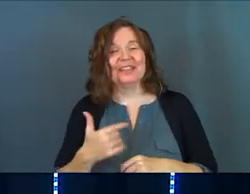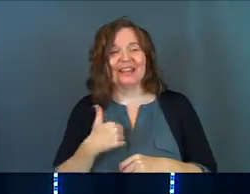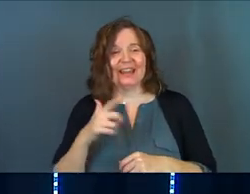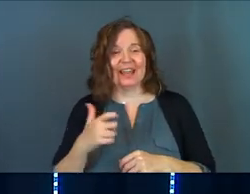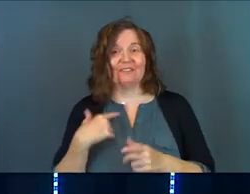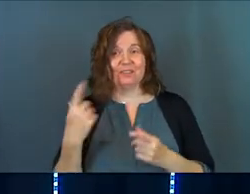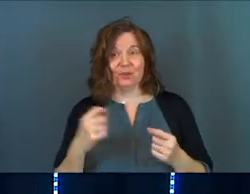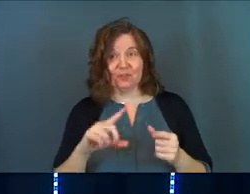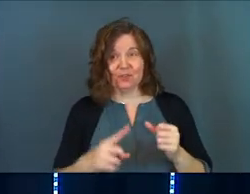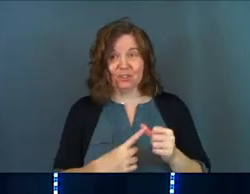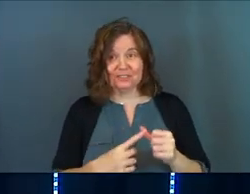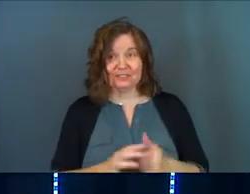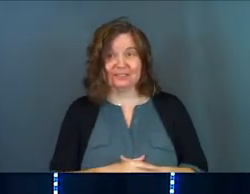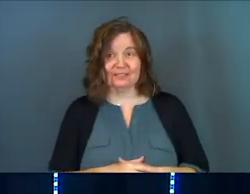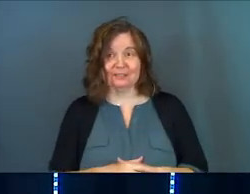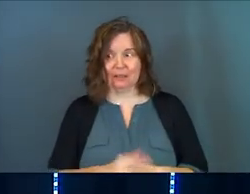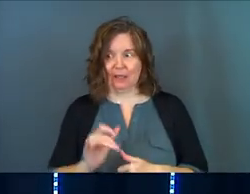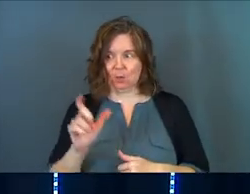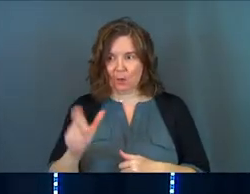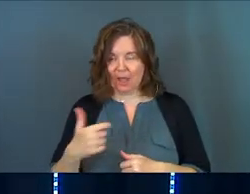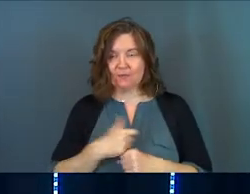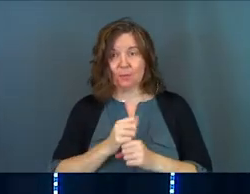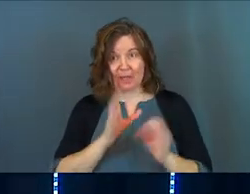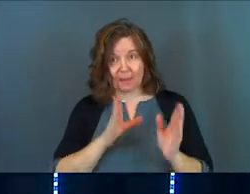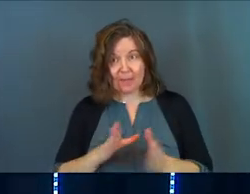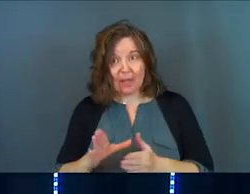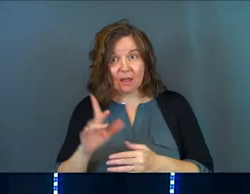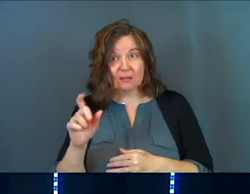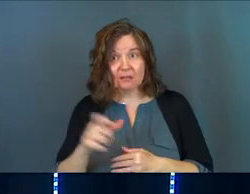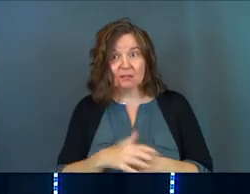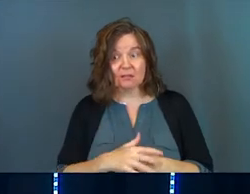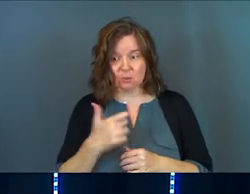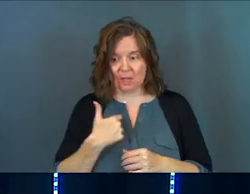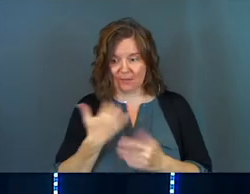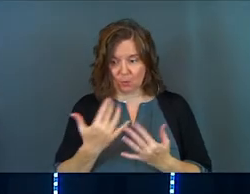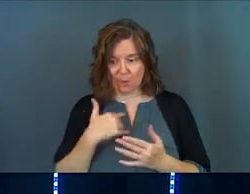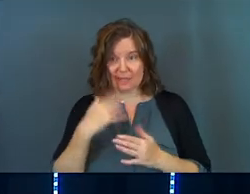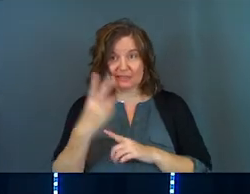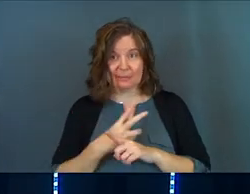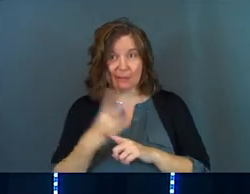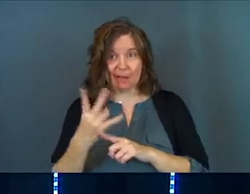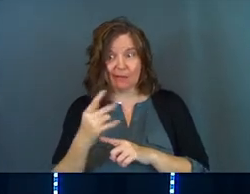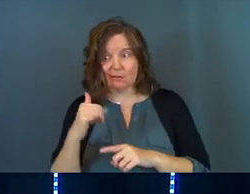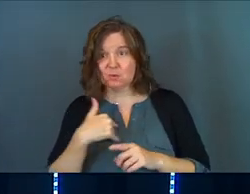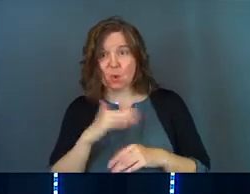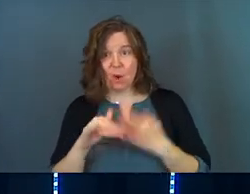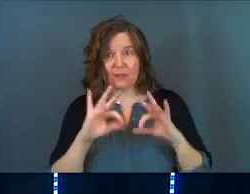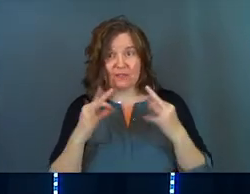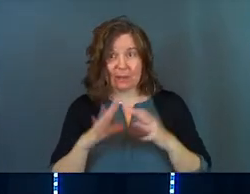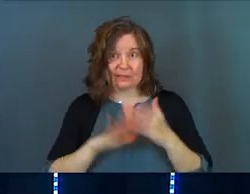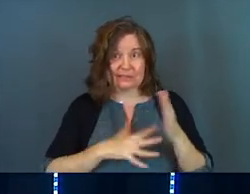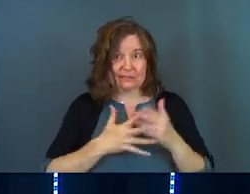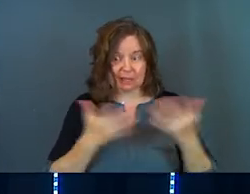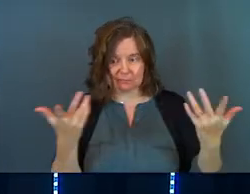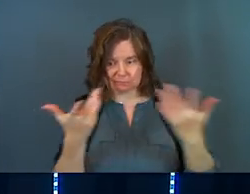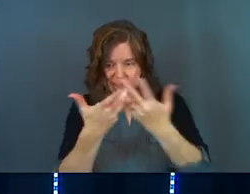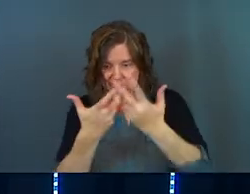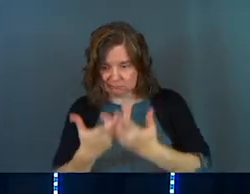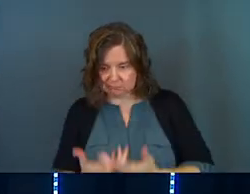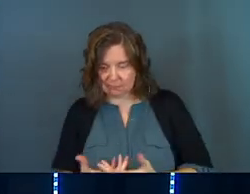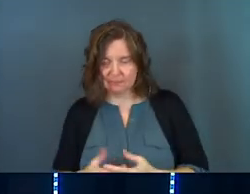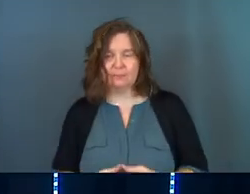Are there other things that I got to do first? Like, do we have to make a plan? Do we have to wait 6 months so that all the family can get their schedules synced